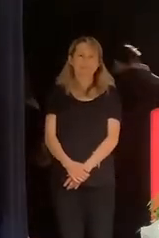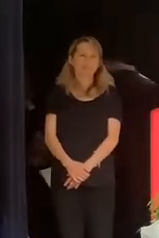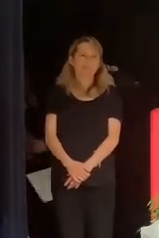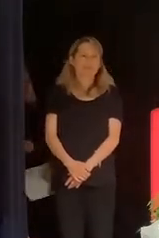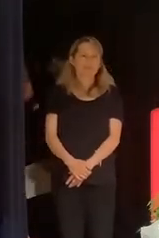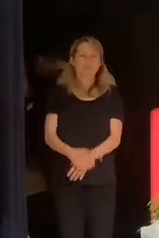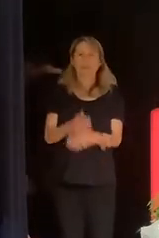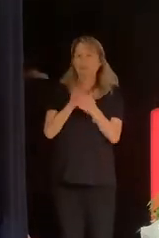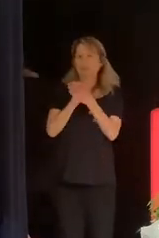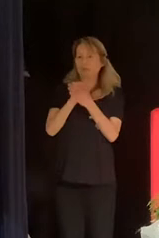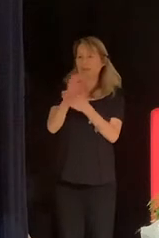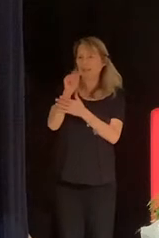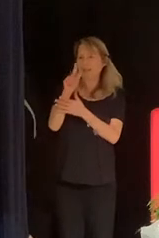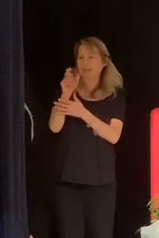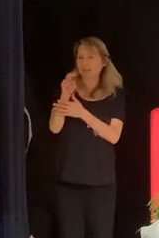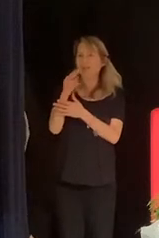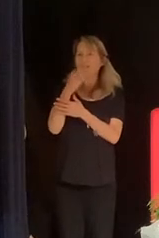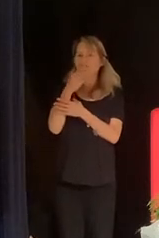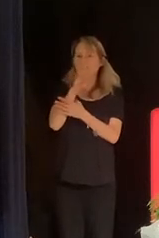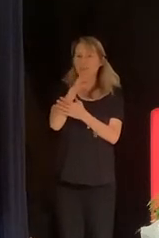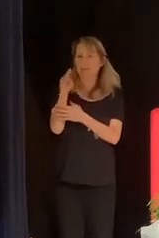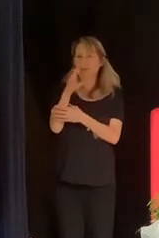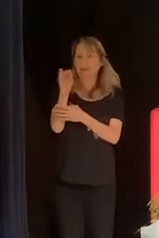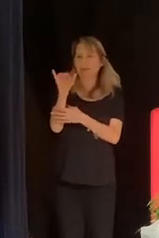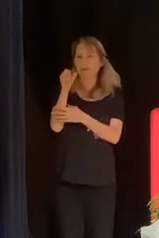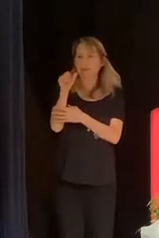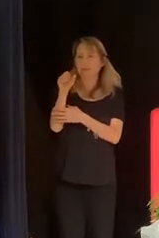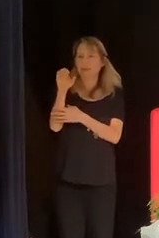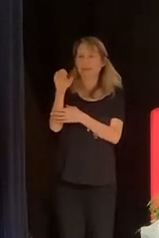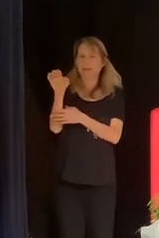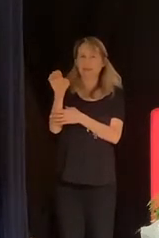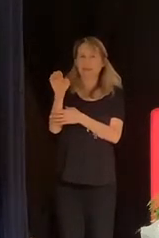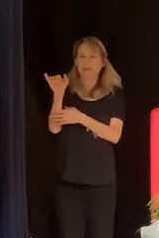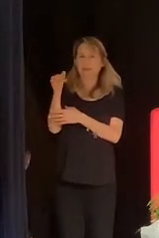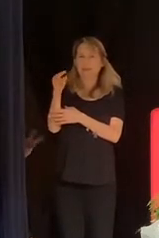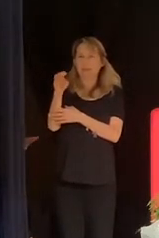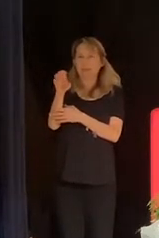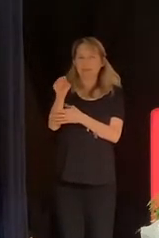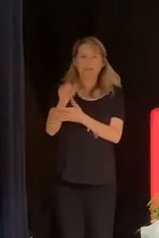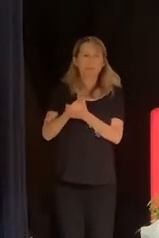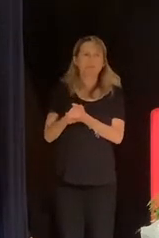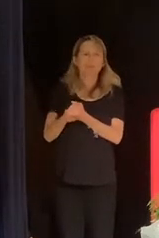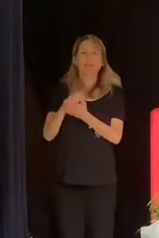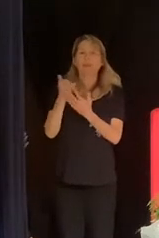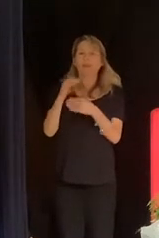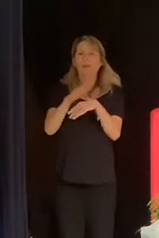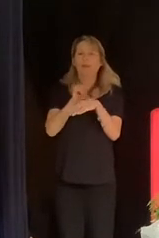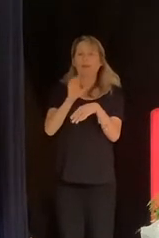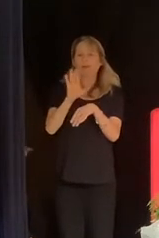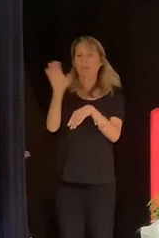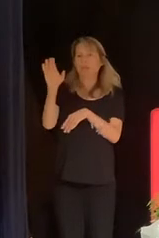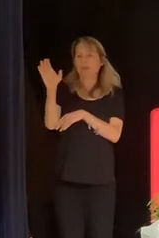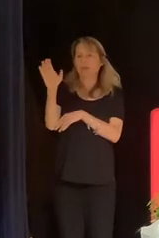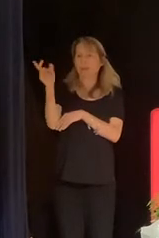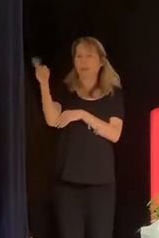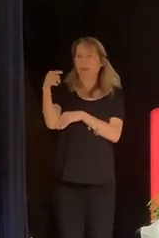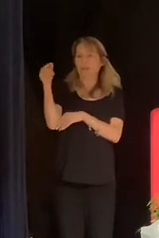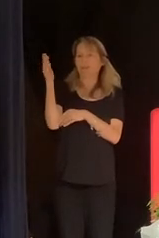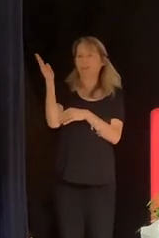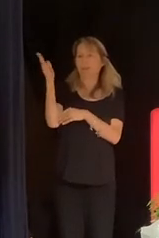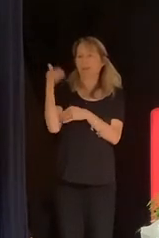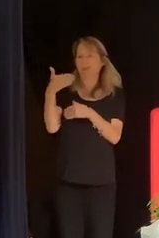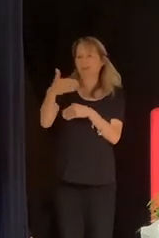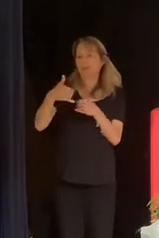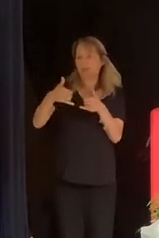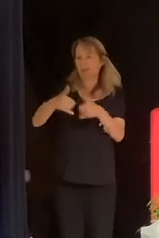Congratulations, Alan, and thank you, Mr. McDonald and Jesse James. I would now like to call upon Mr. David Curry, who will be presenting our next